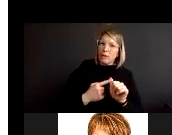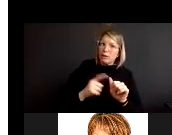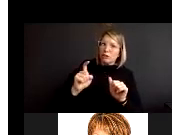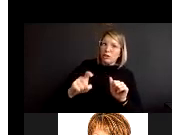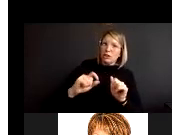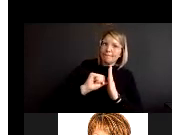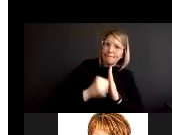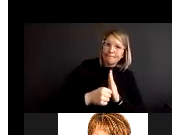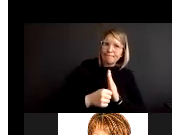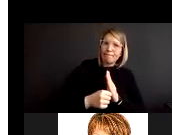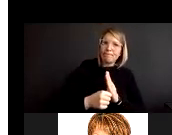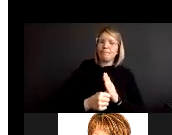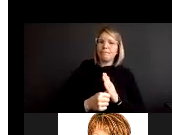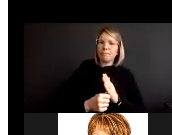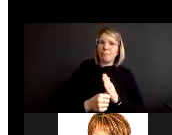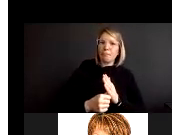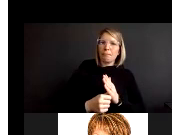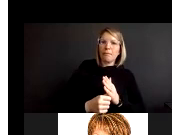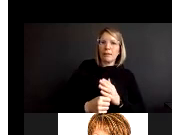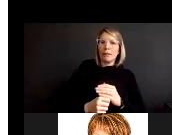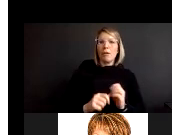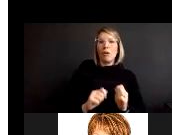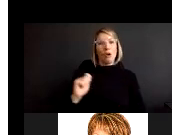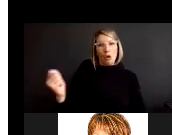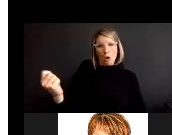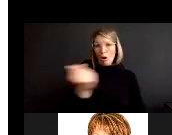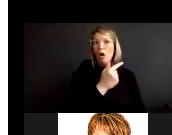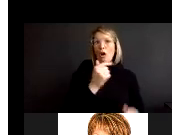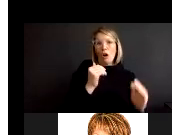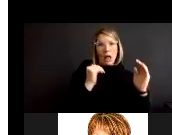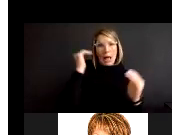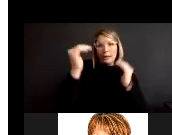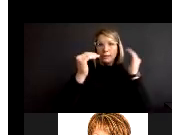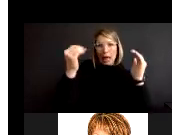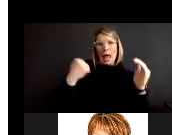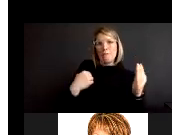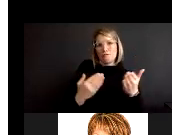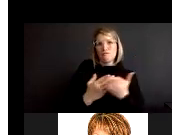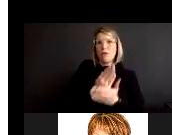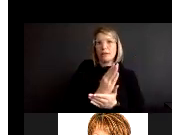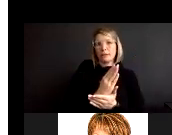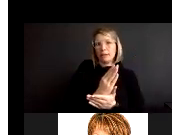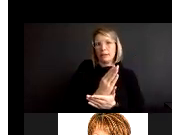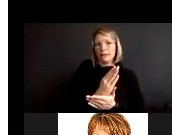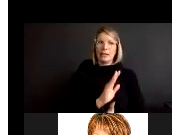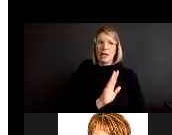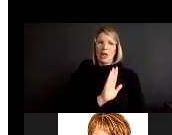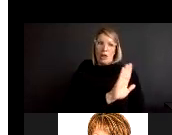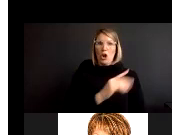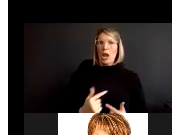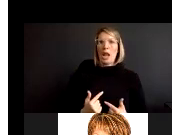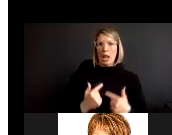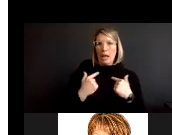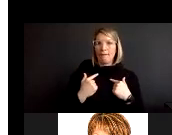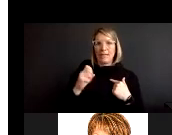First, all adults have that right to live, the lifestyle they're choosing. So that's not something that's